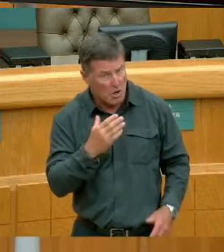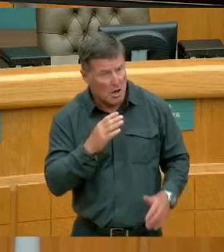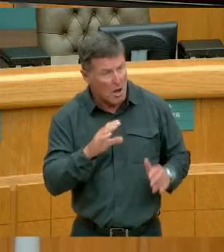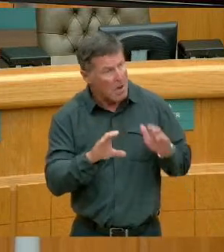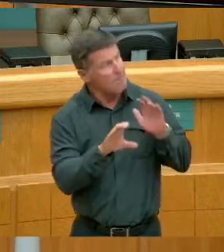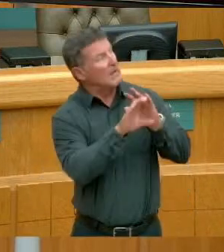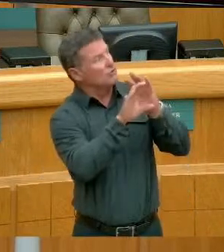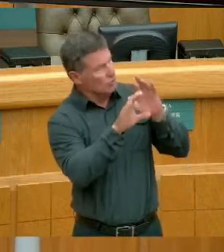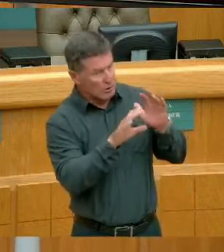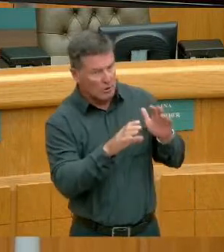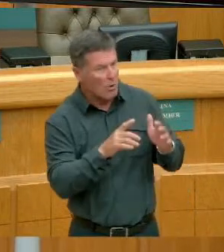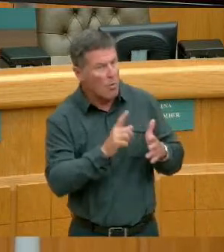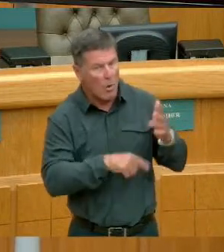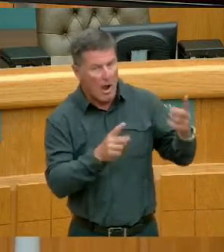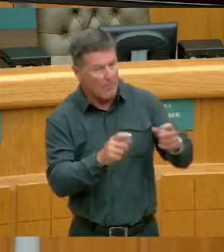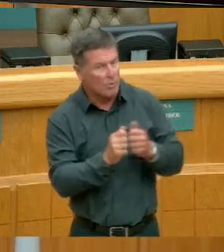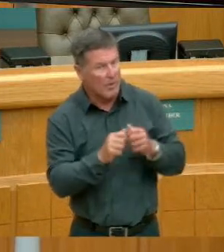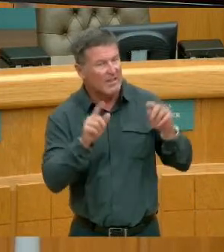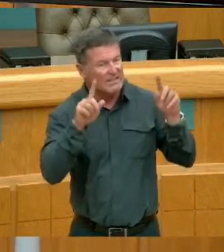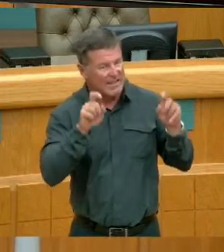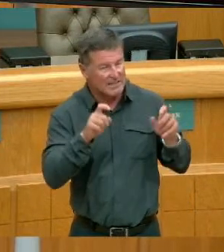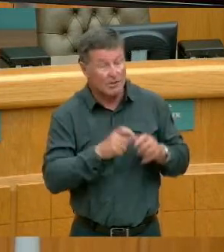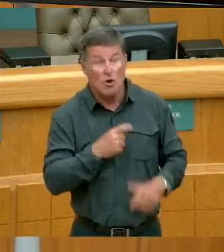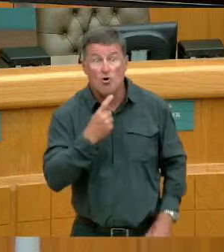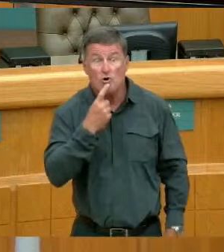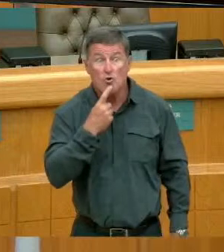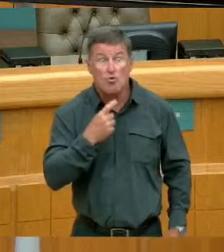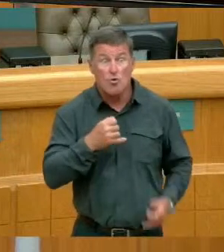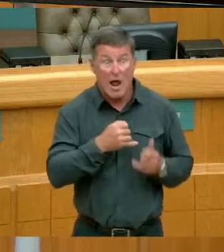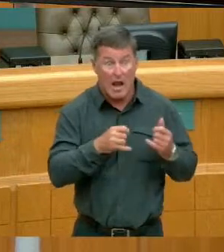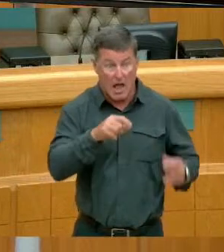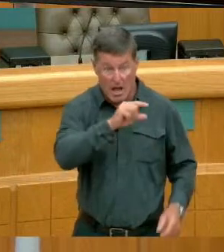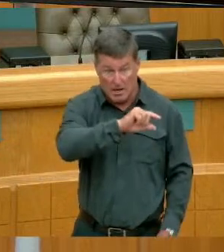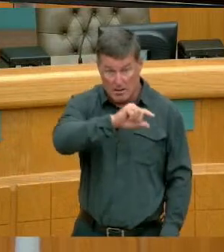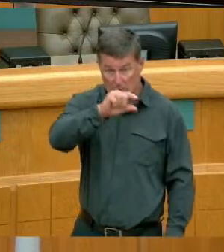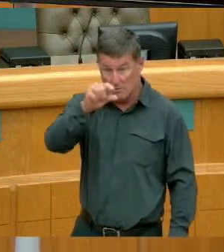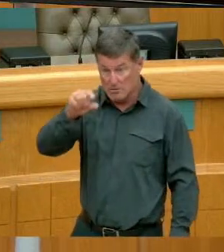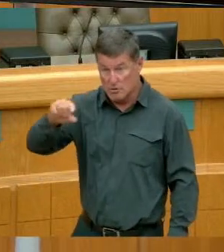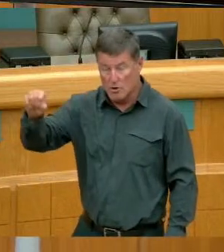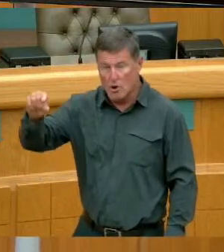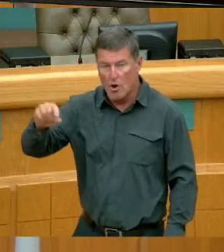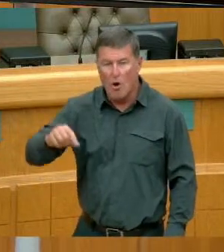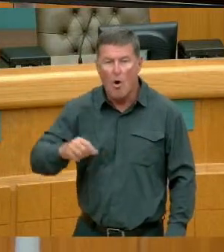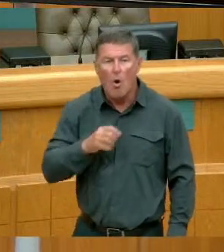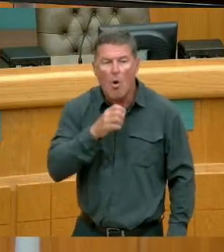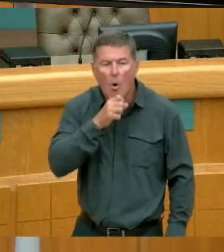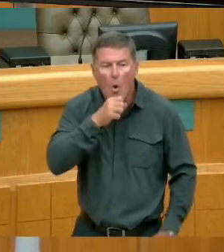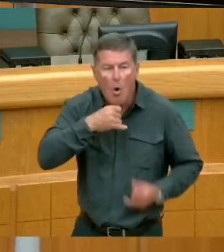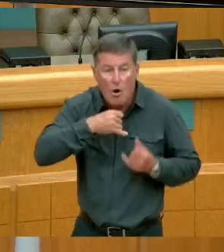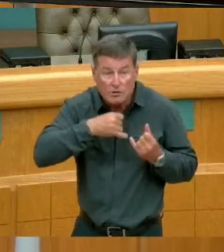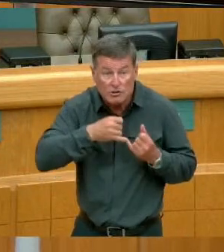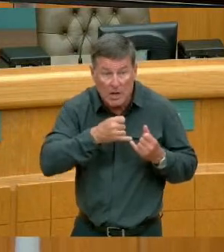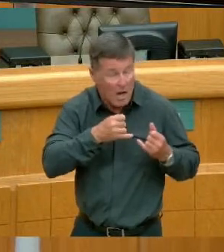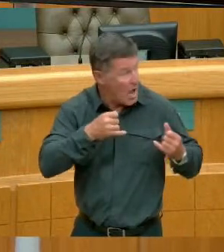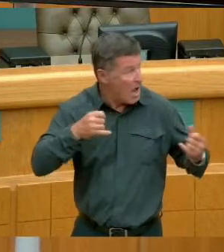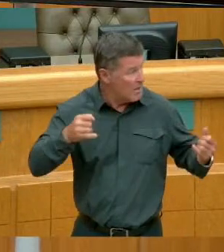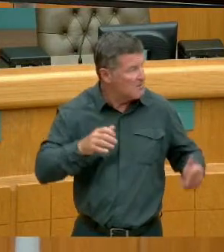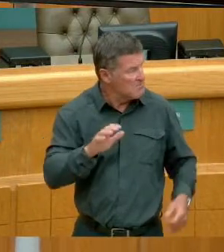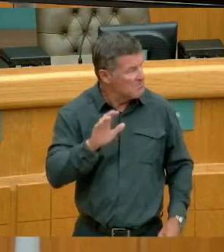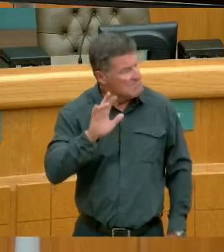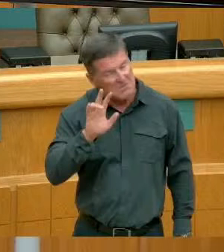on with testing. And you can see the red line, or the orange line, is the 7-day average. So we're doing about